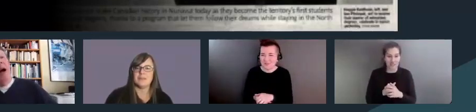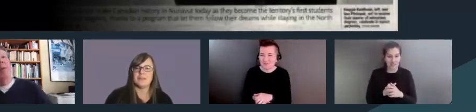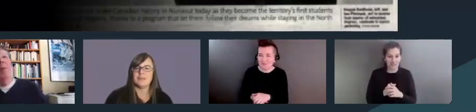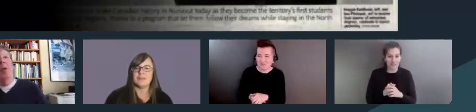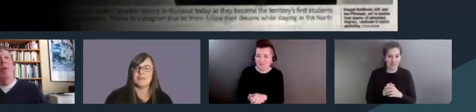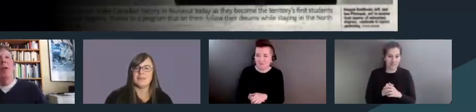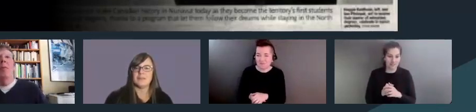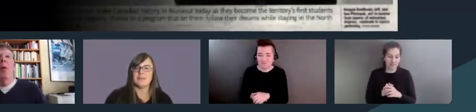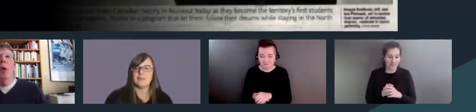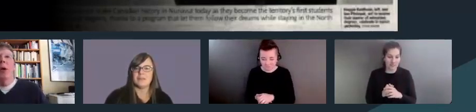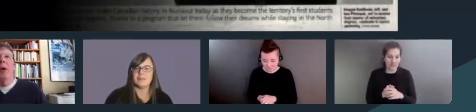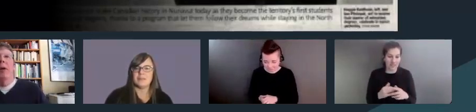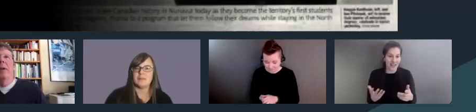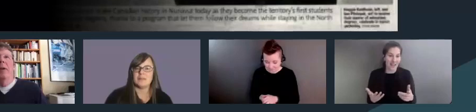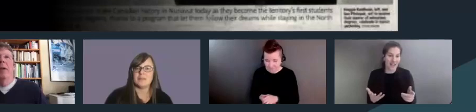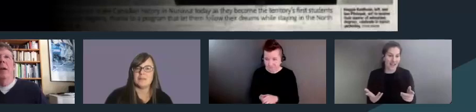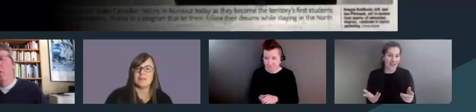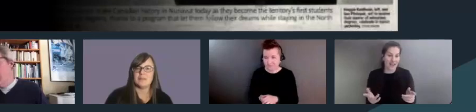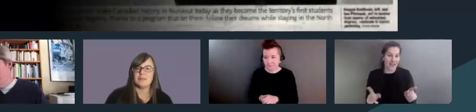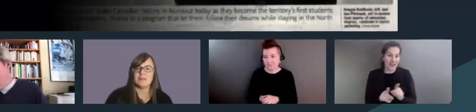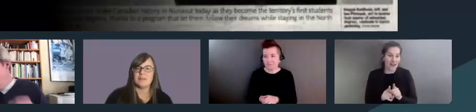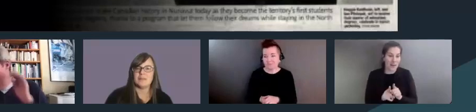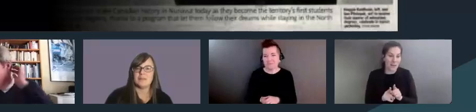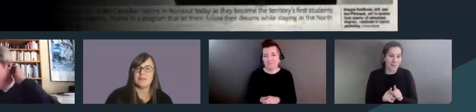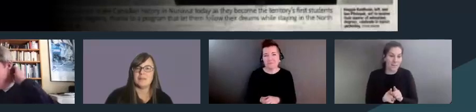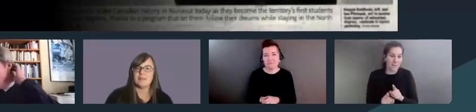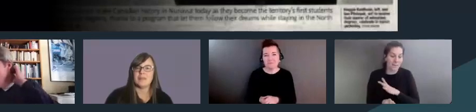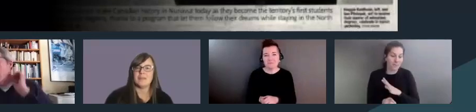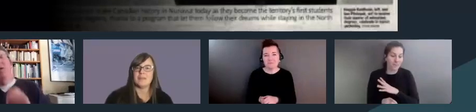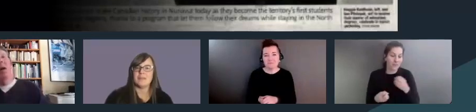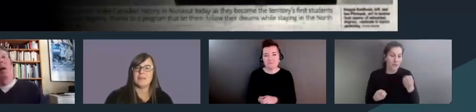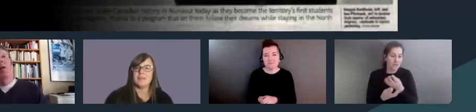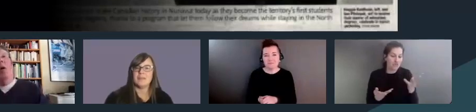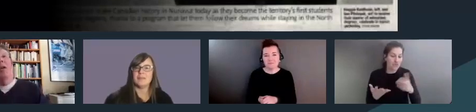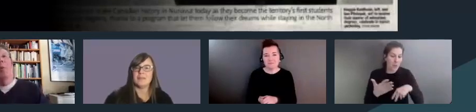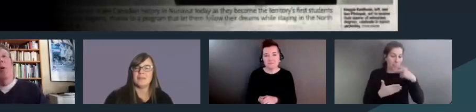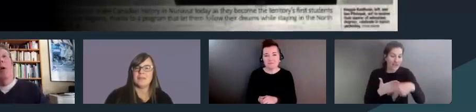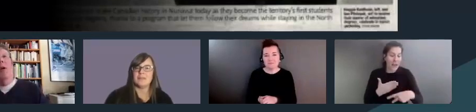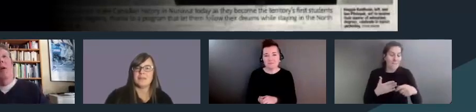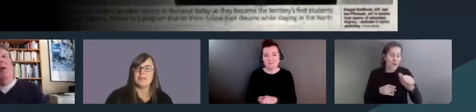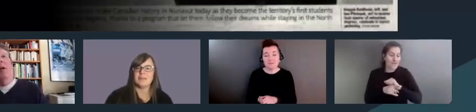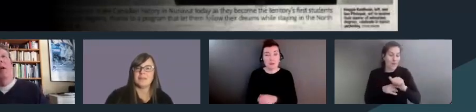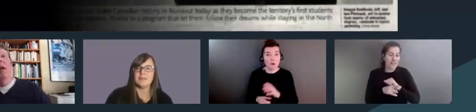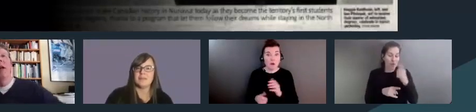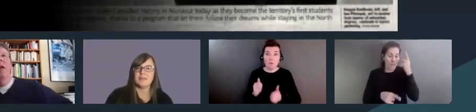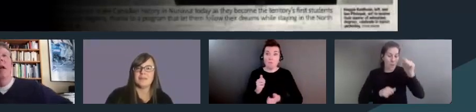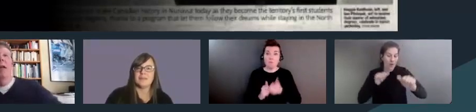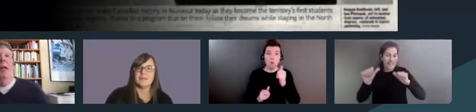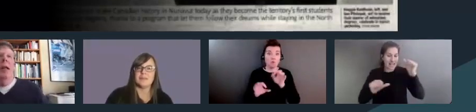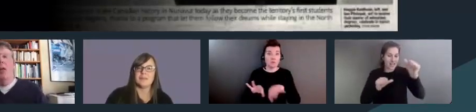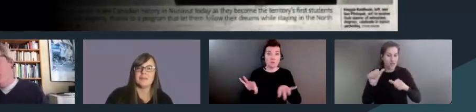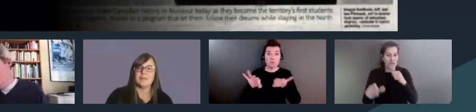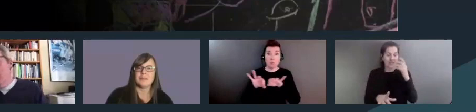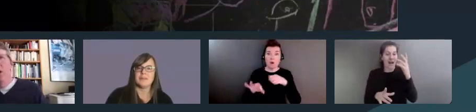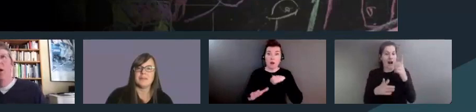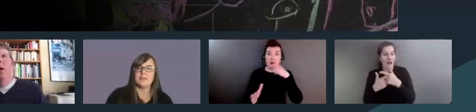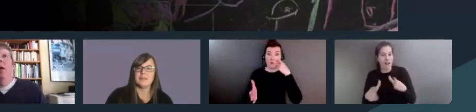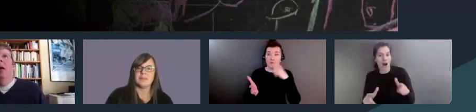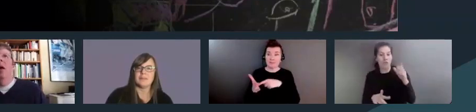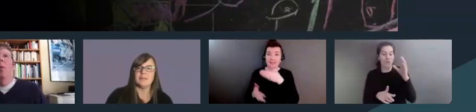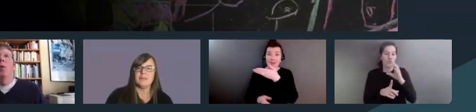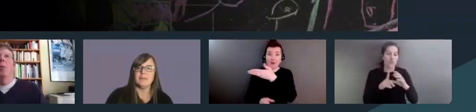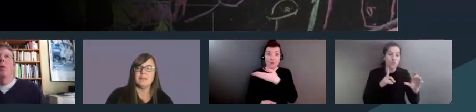Finally, and perhaps most important, was the growing support in the 1980s